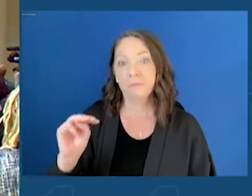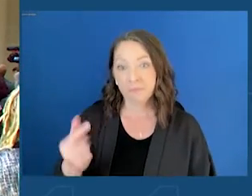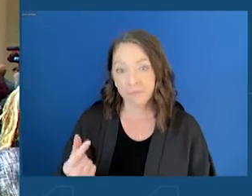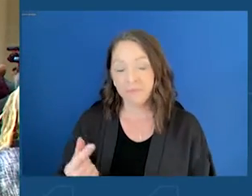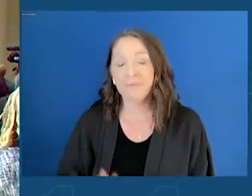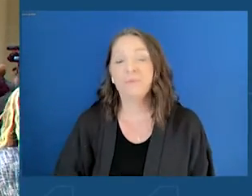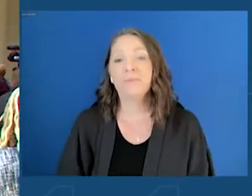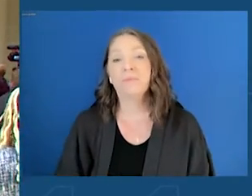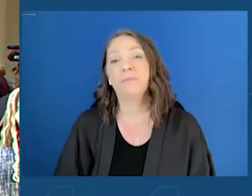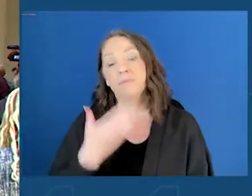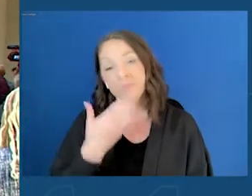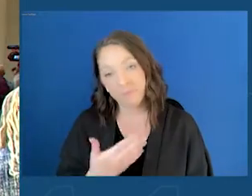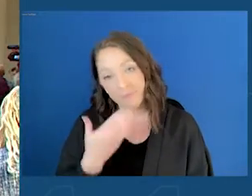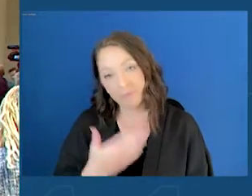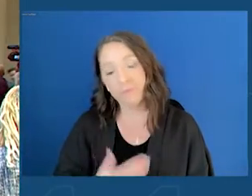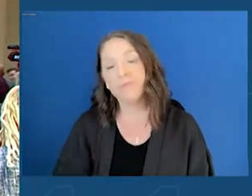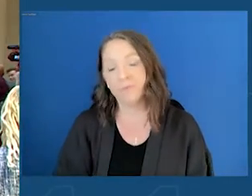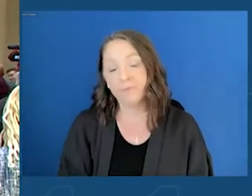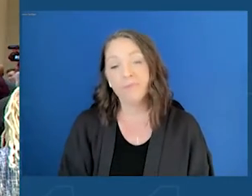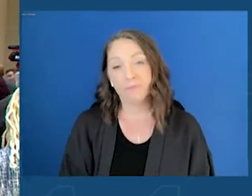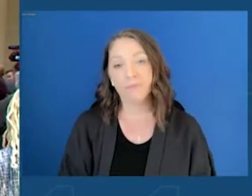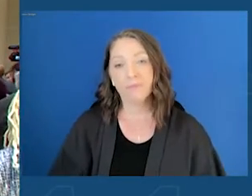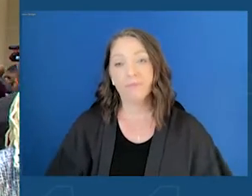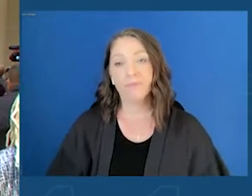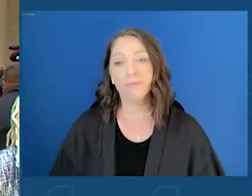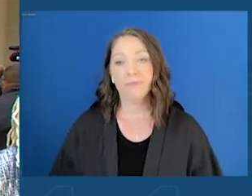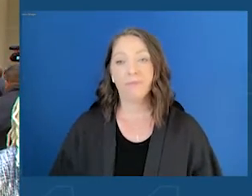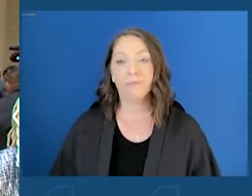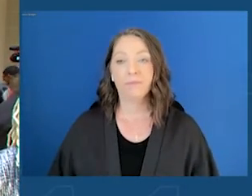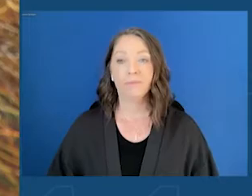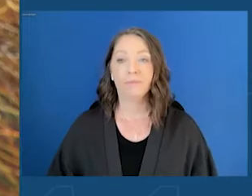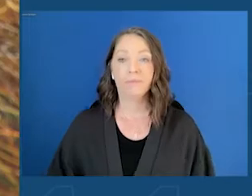Thank you. Thank you.